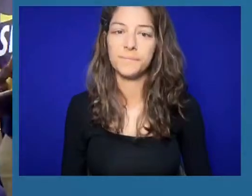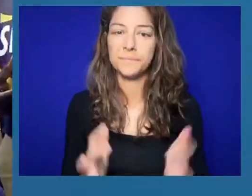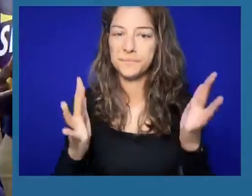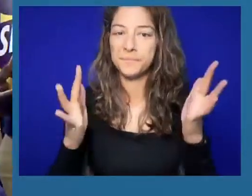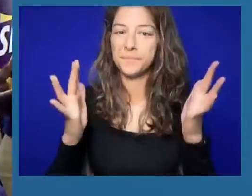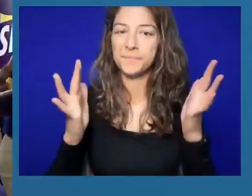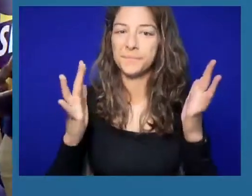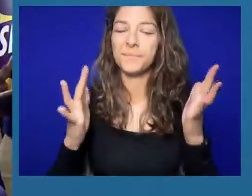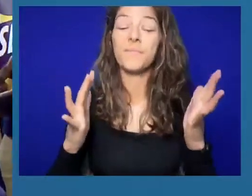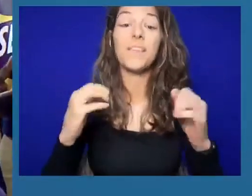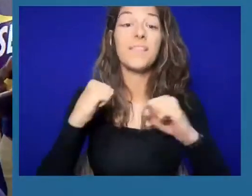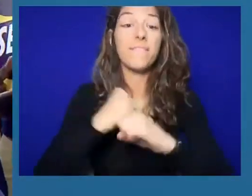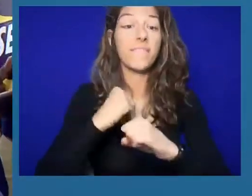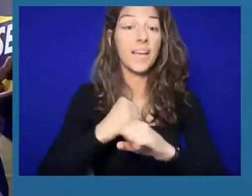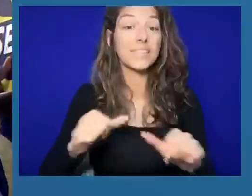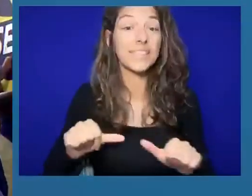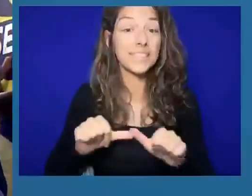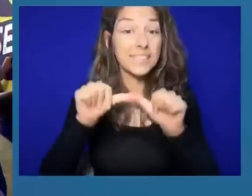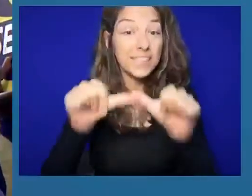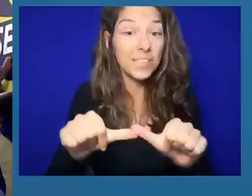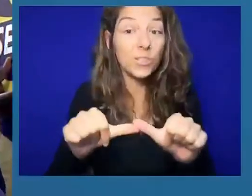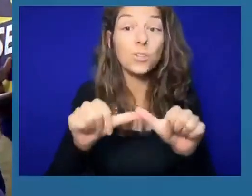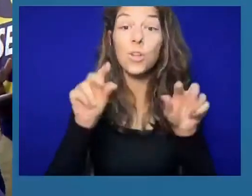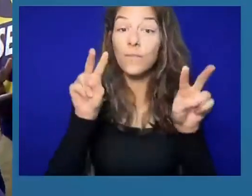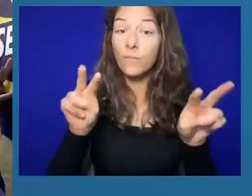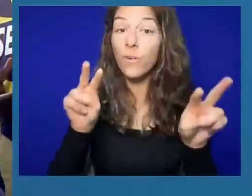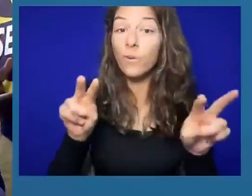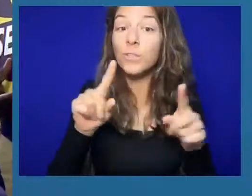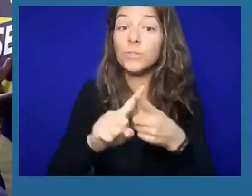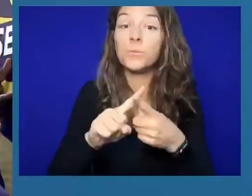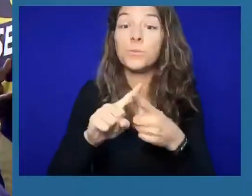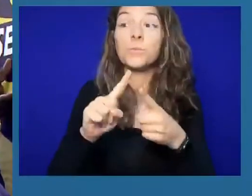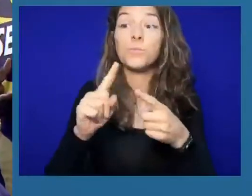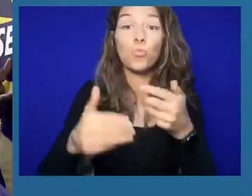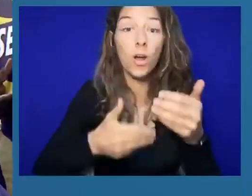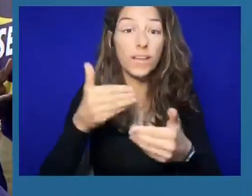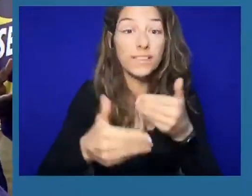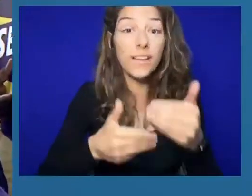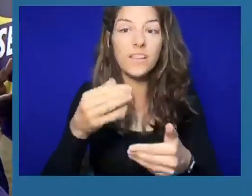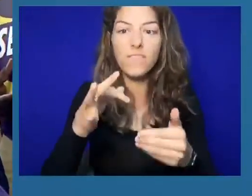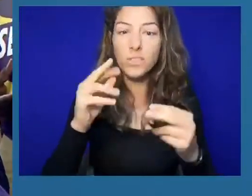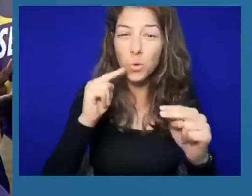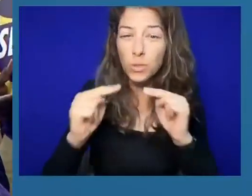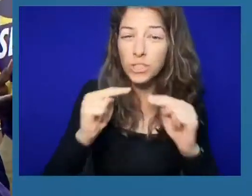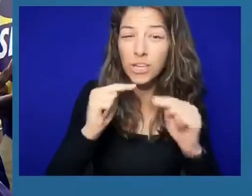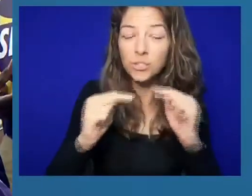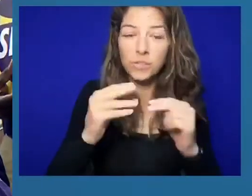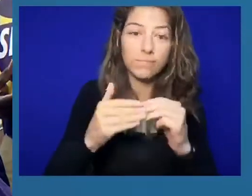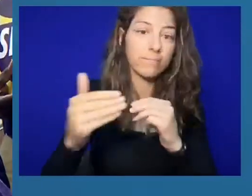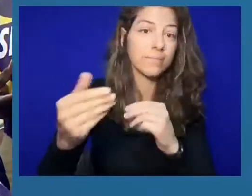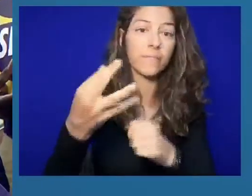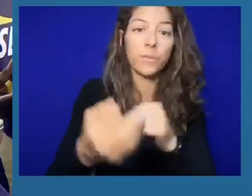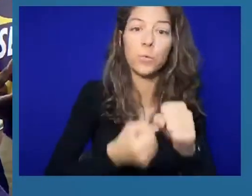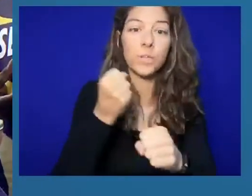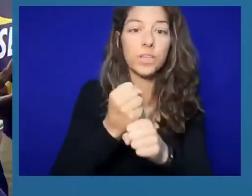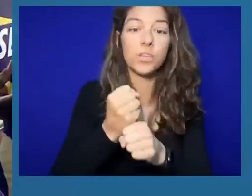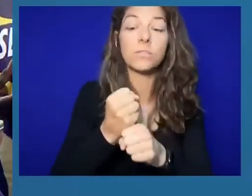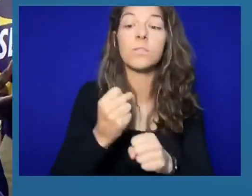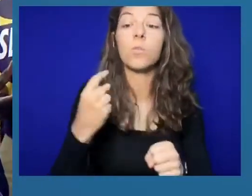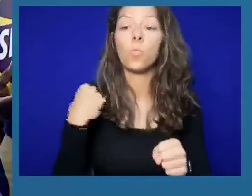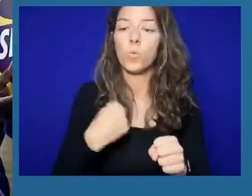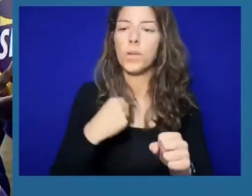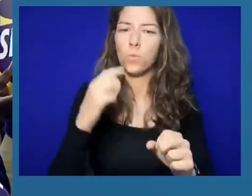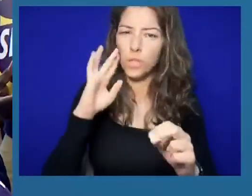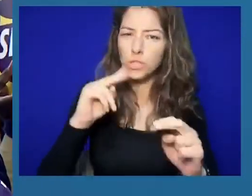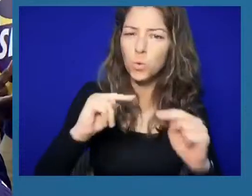The fight continues. We look forward to the process of negotiation in the coming years, where we negotiate